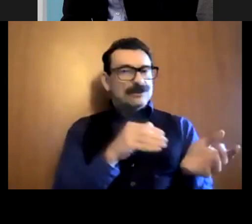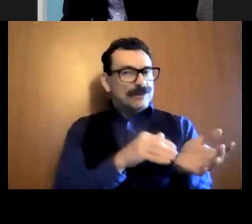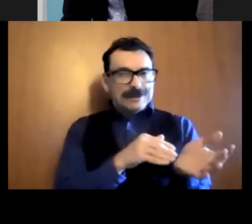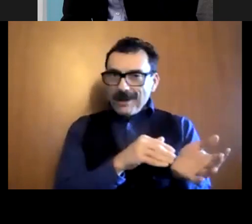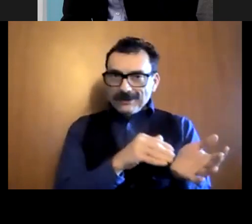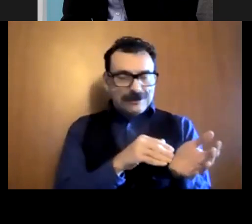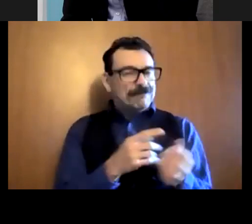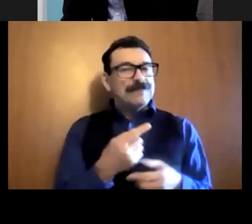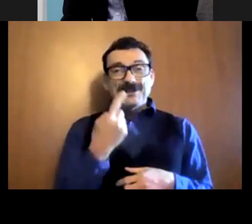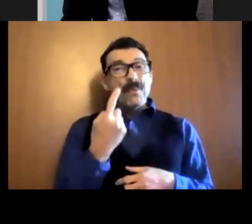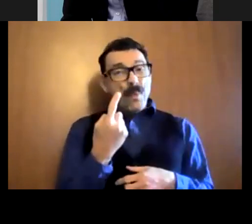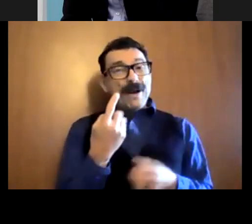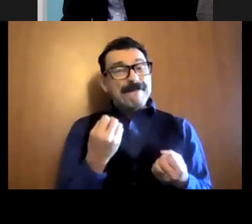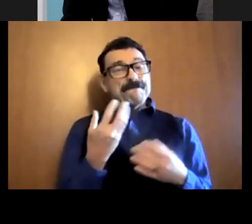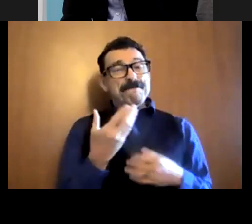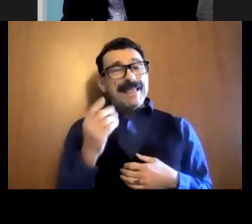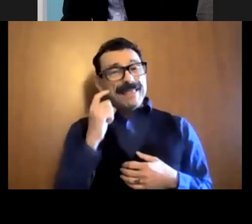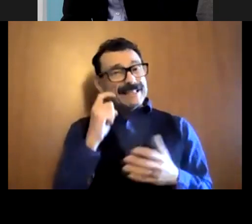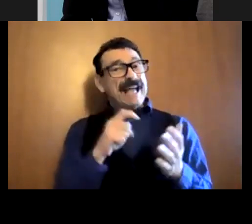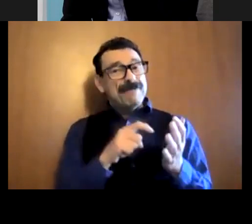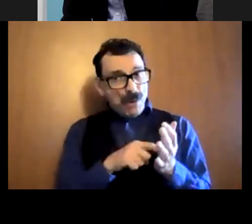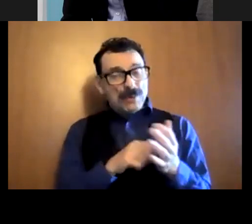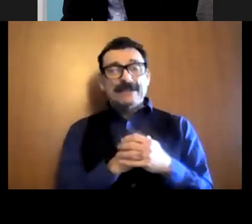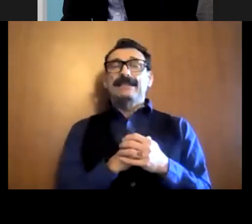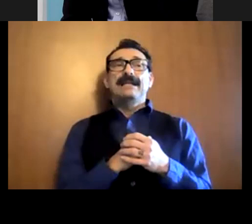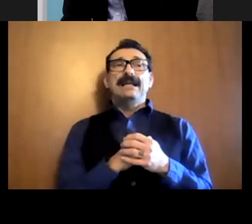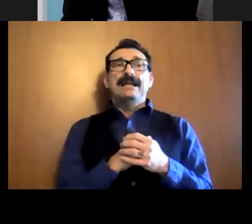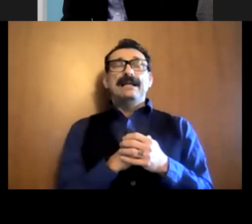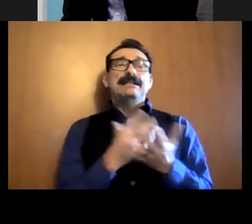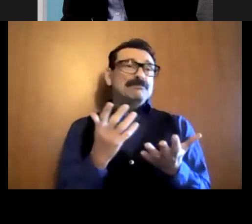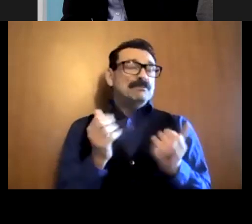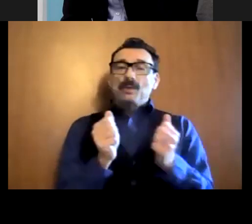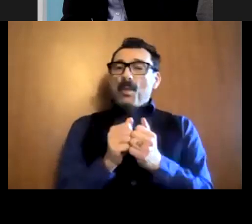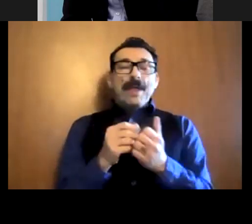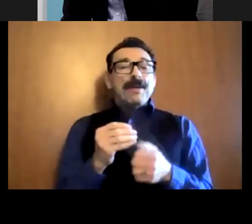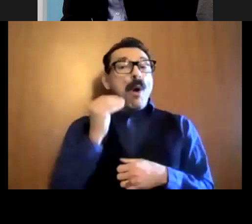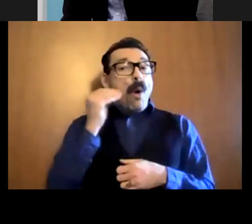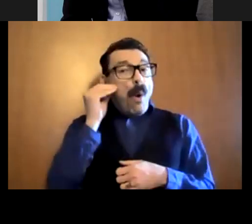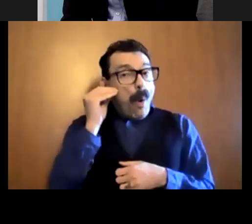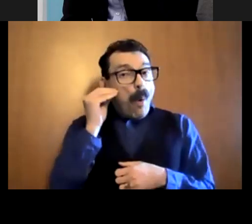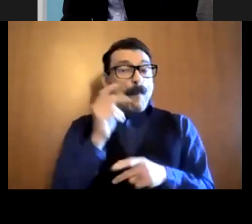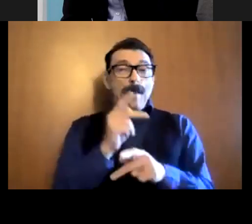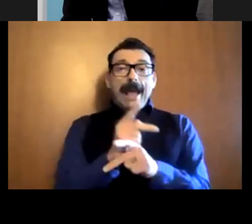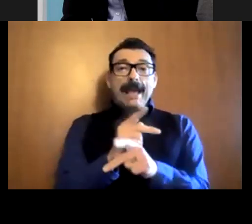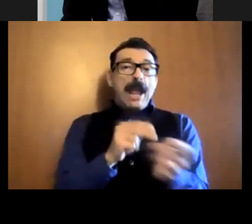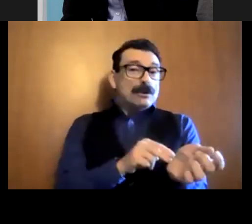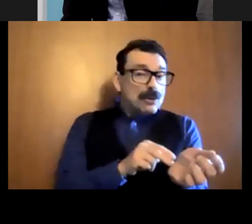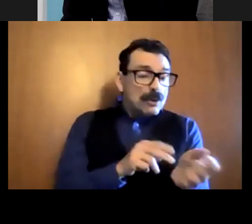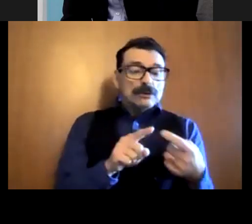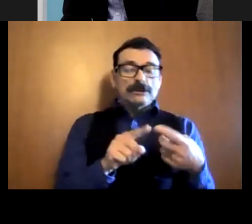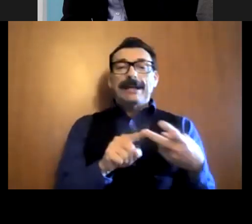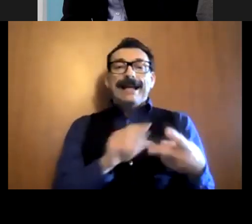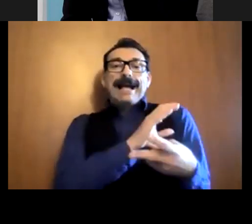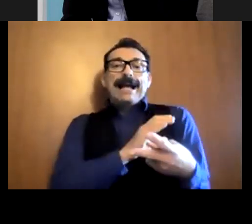noticed, even when we do home care nursing or any of in the clinics, the only thing we always get, they don't